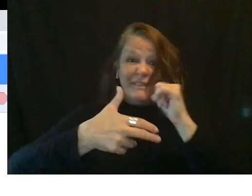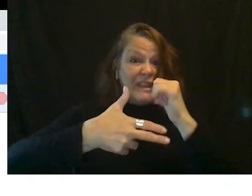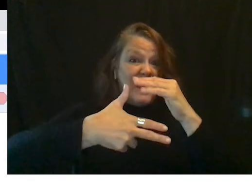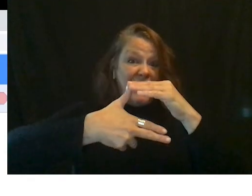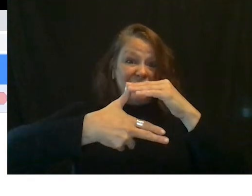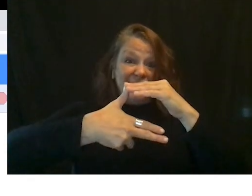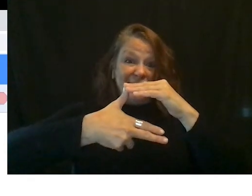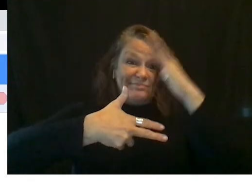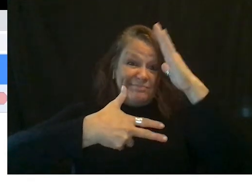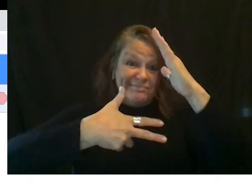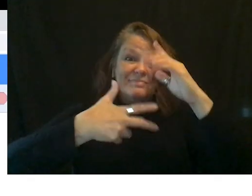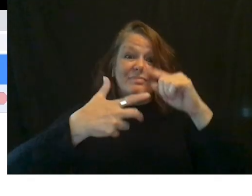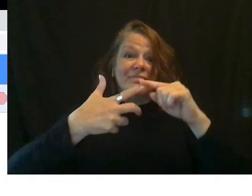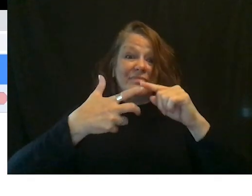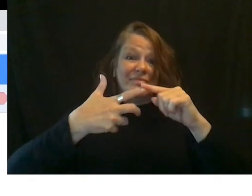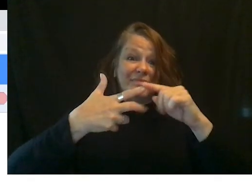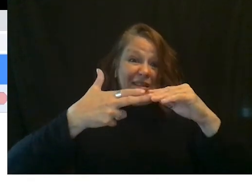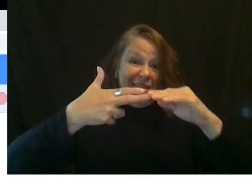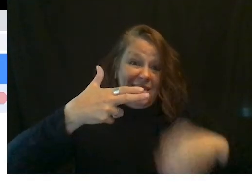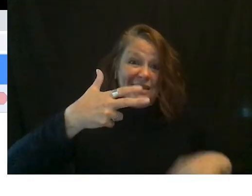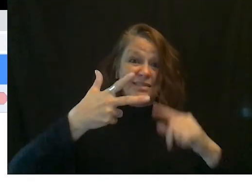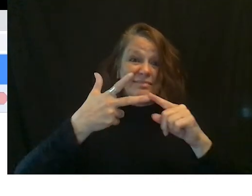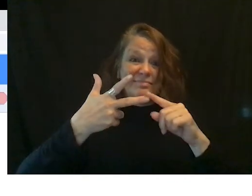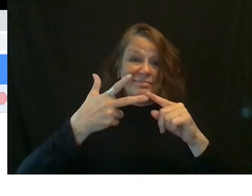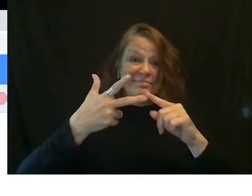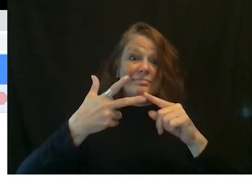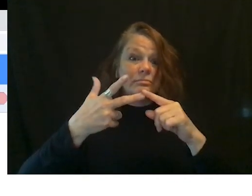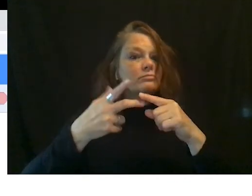that's the case, then we're going to say, you got it.